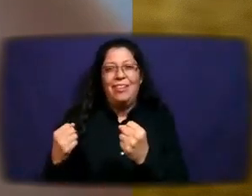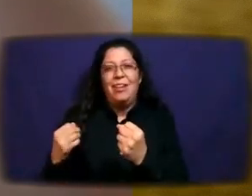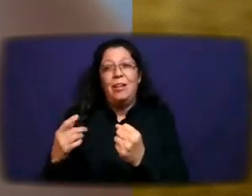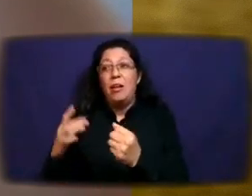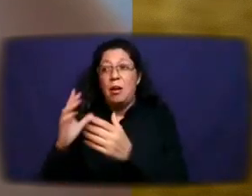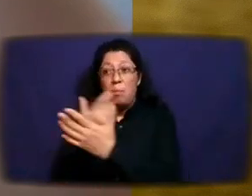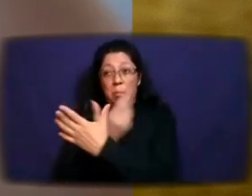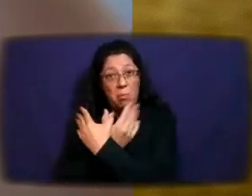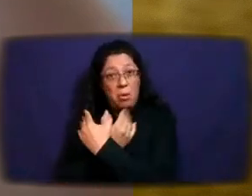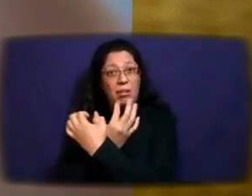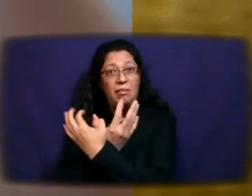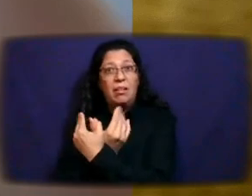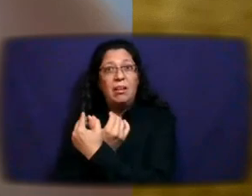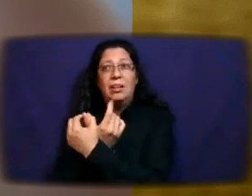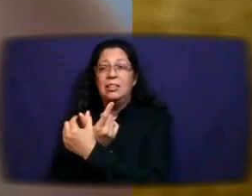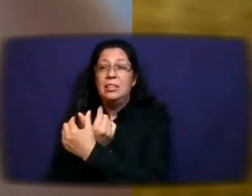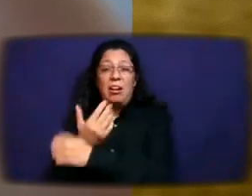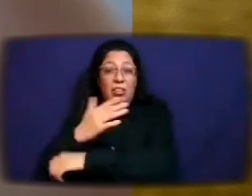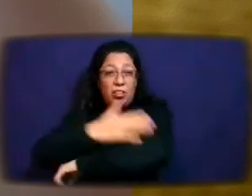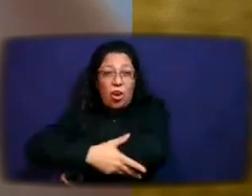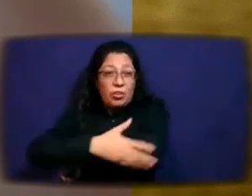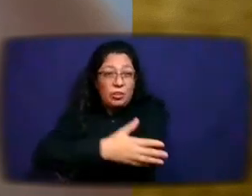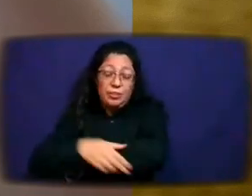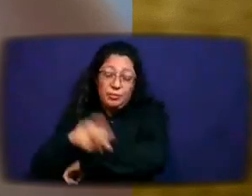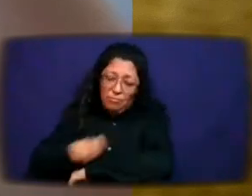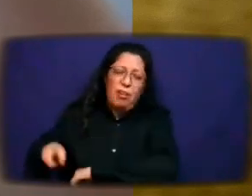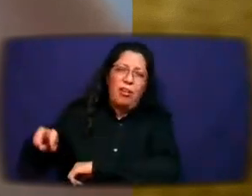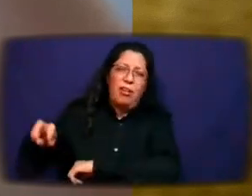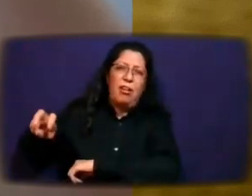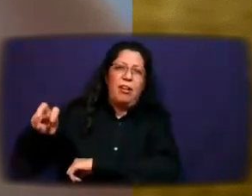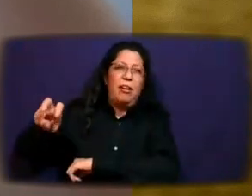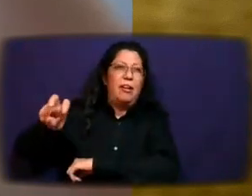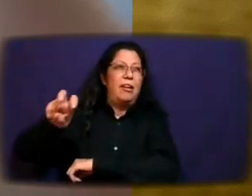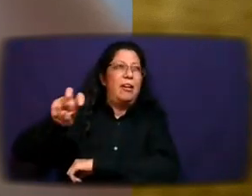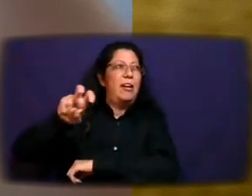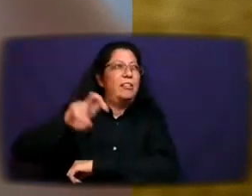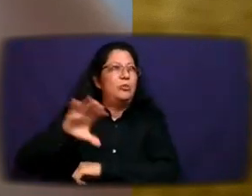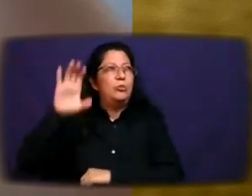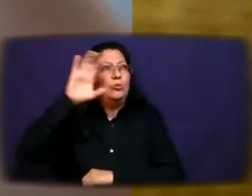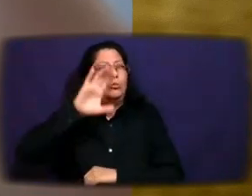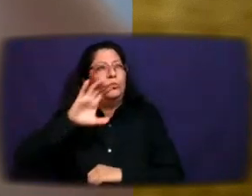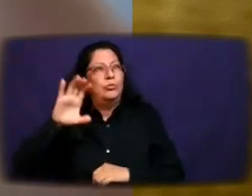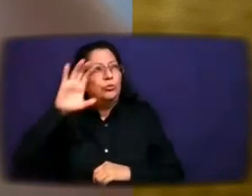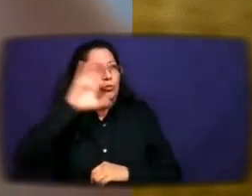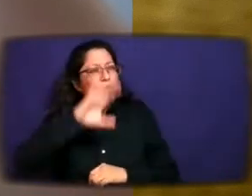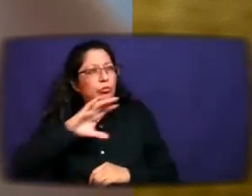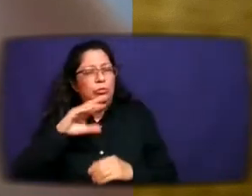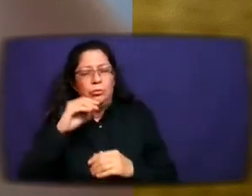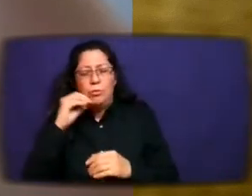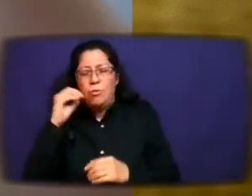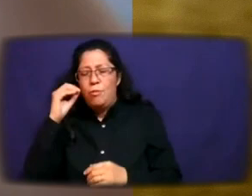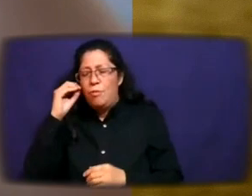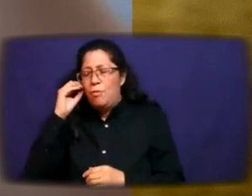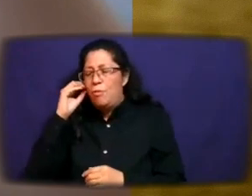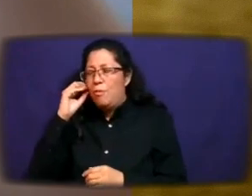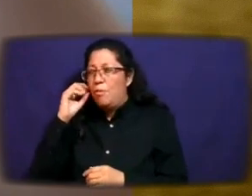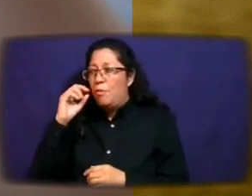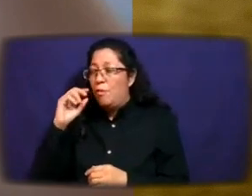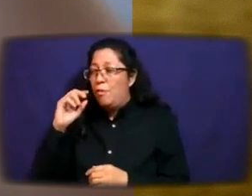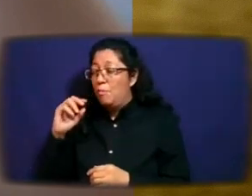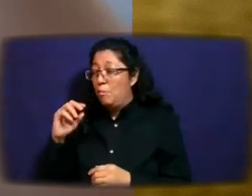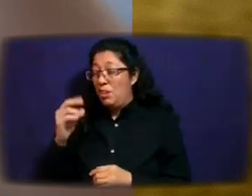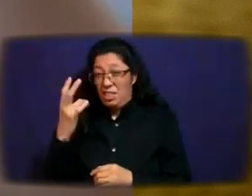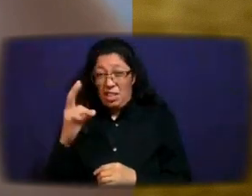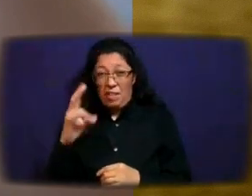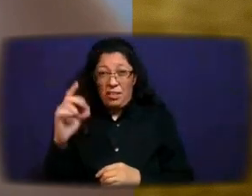The butterfly flies over continents, searching for home. She has not eaten in